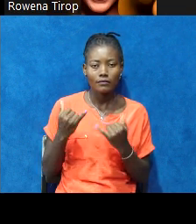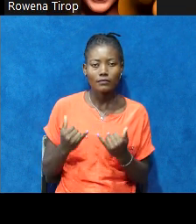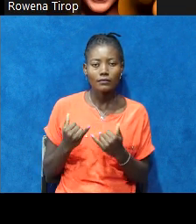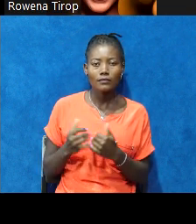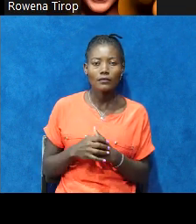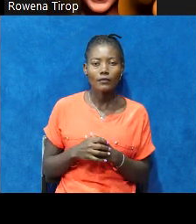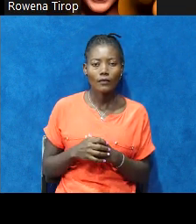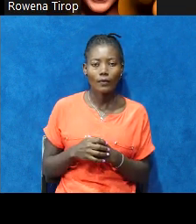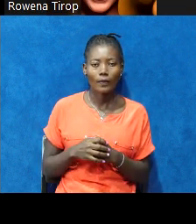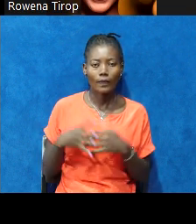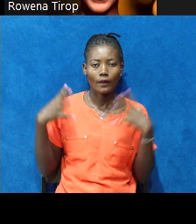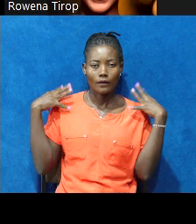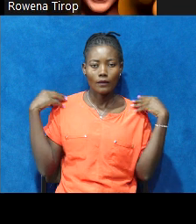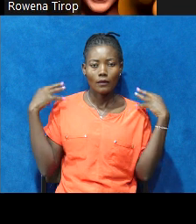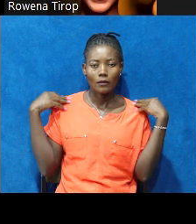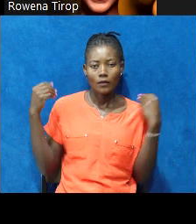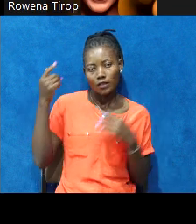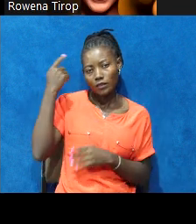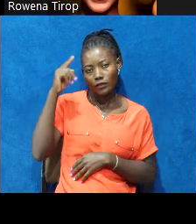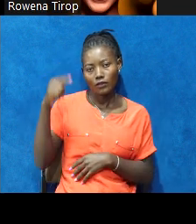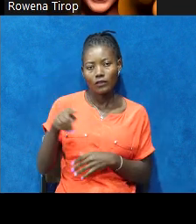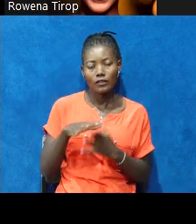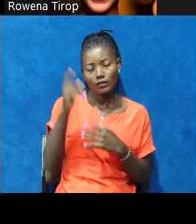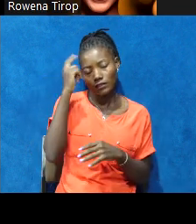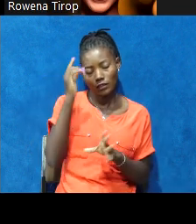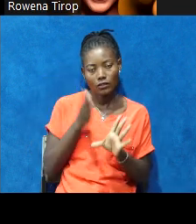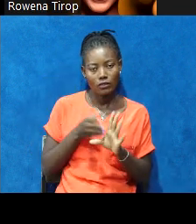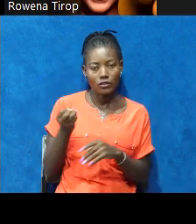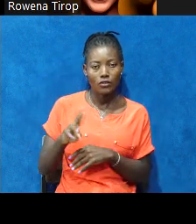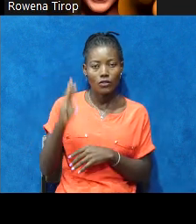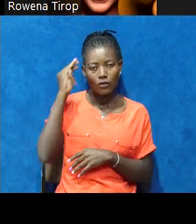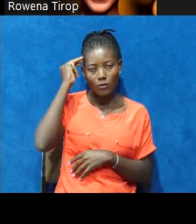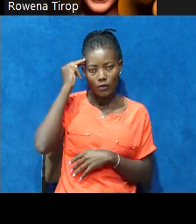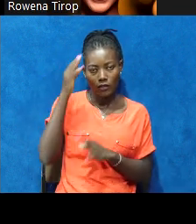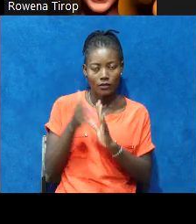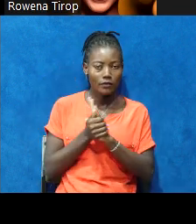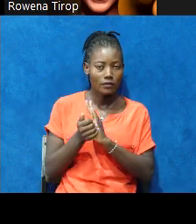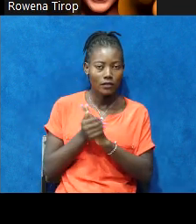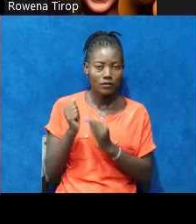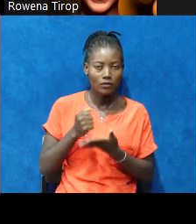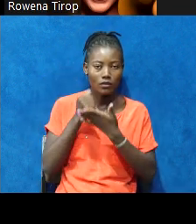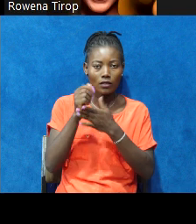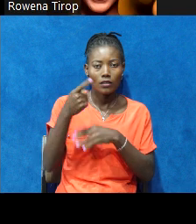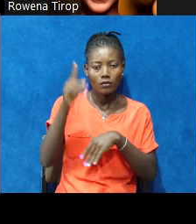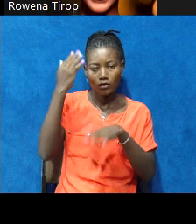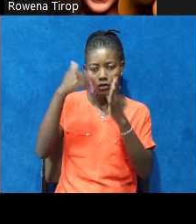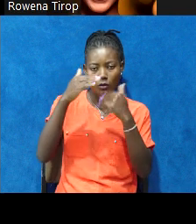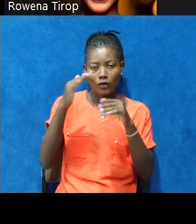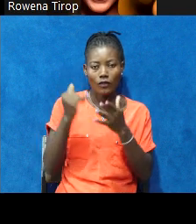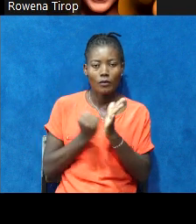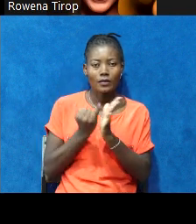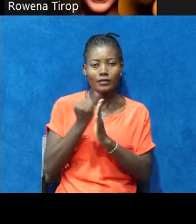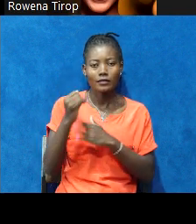So the consistent practice of these psychological skills or mental skills will enhance your performance,